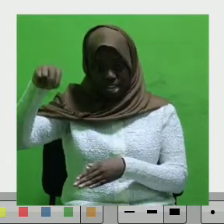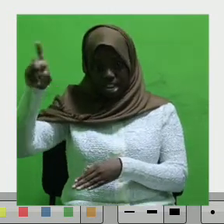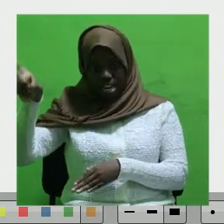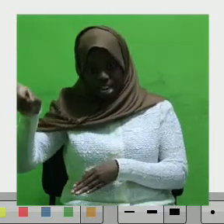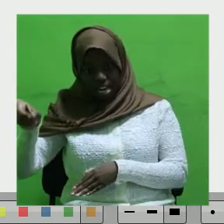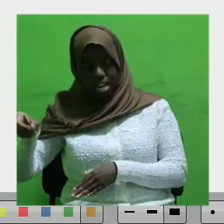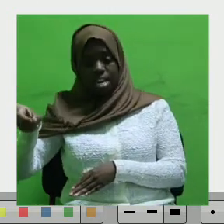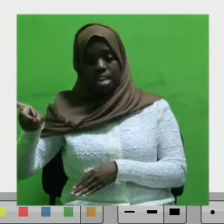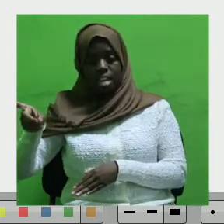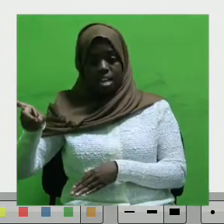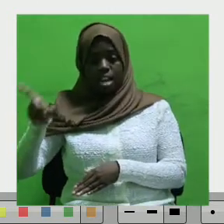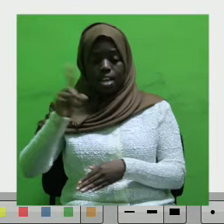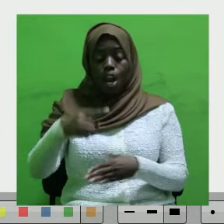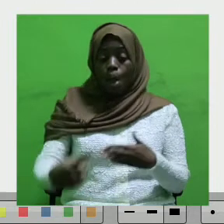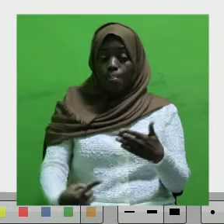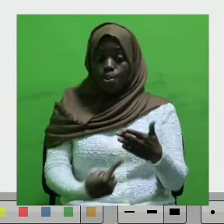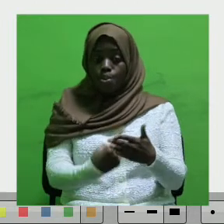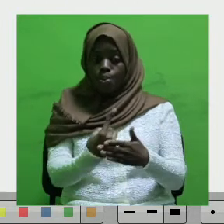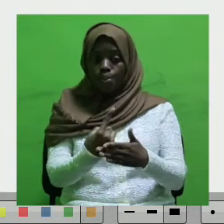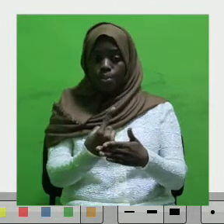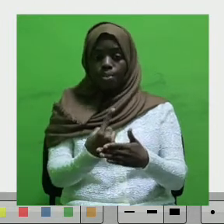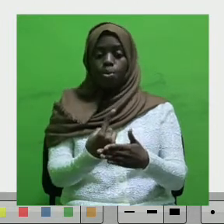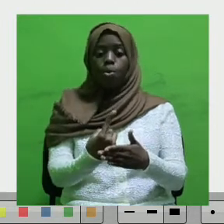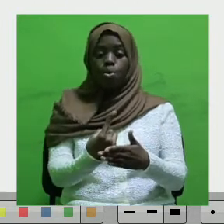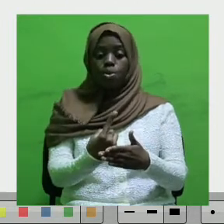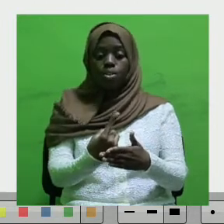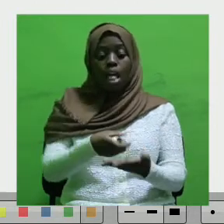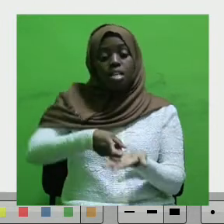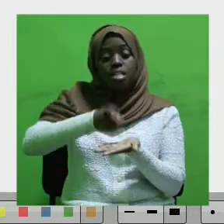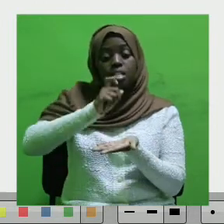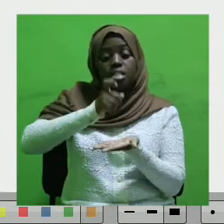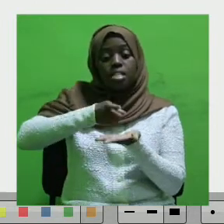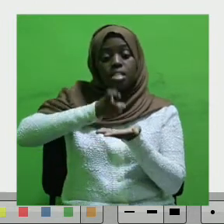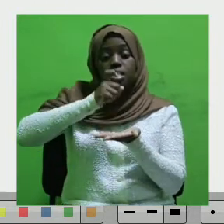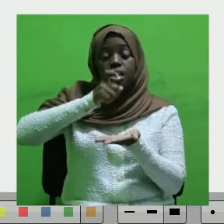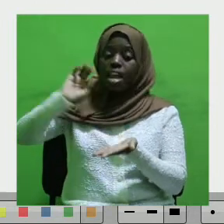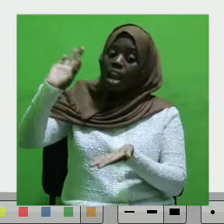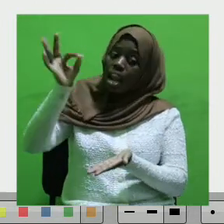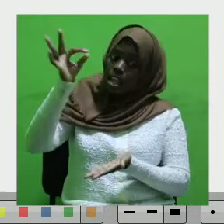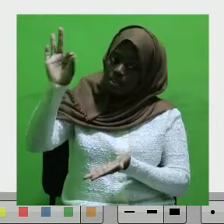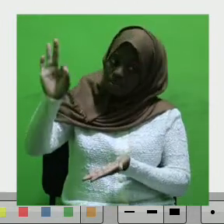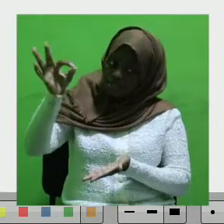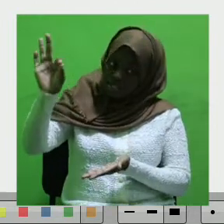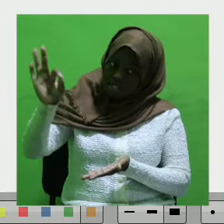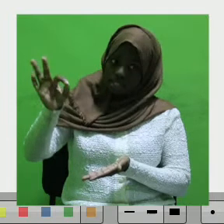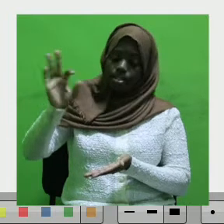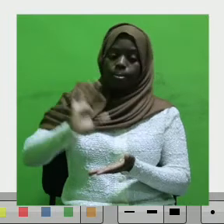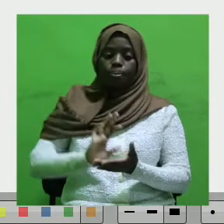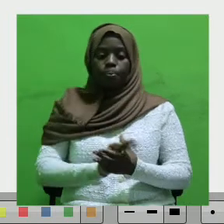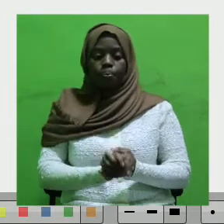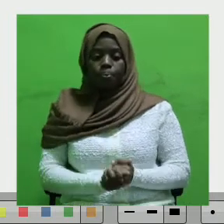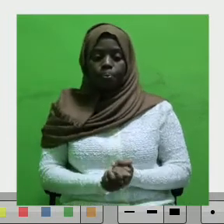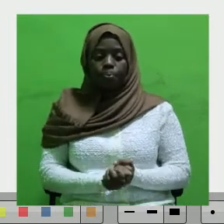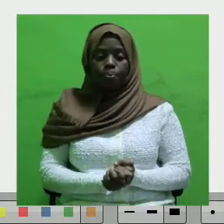tanning leather, is produced for tea leaves. We also have some essential oils are used